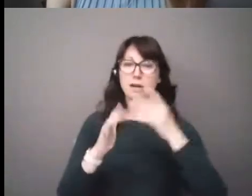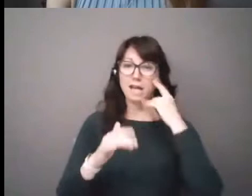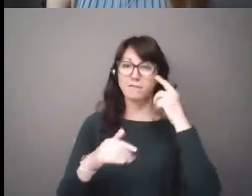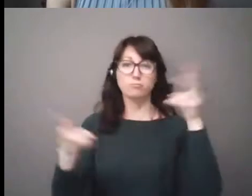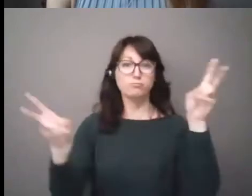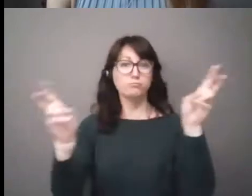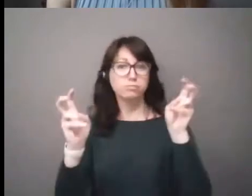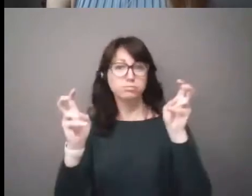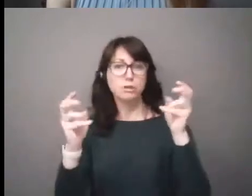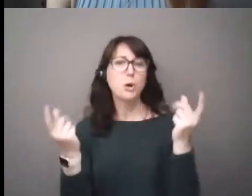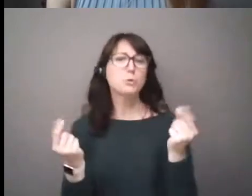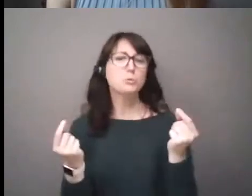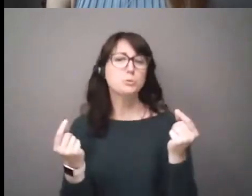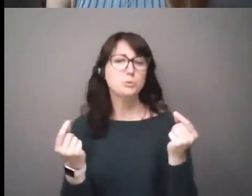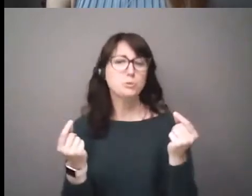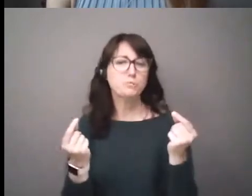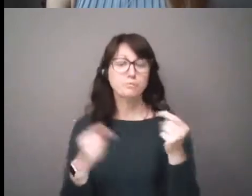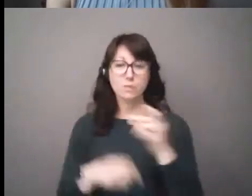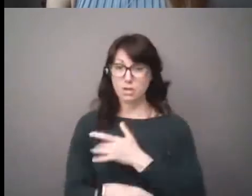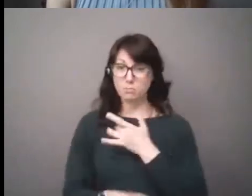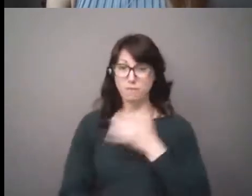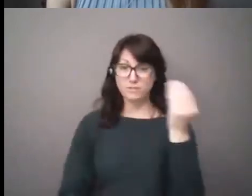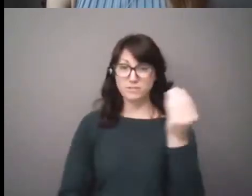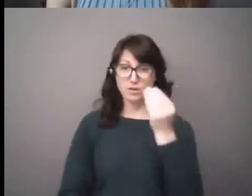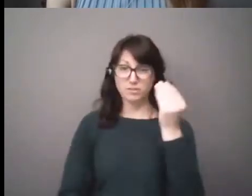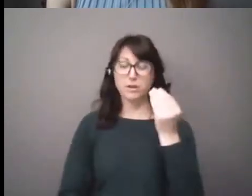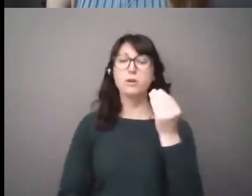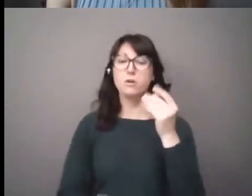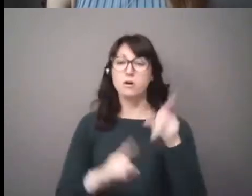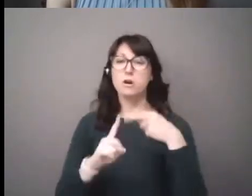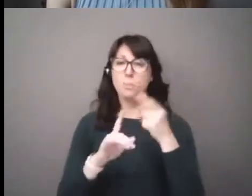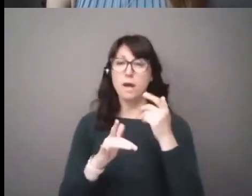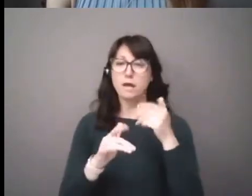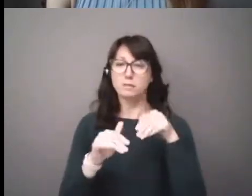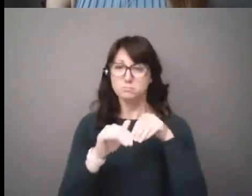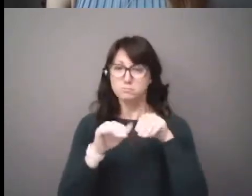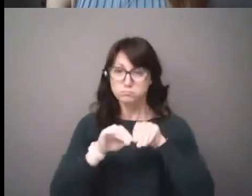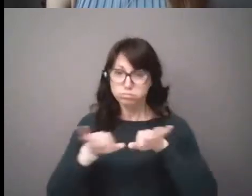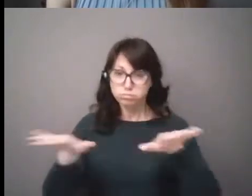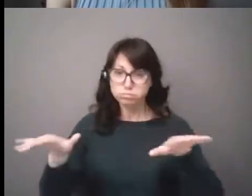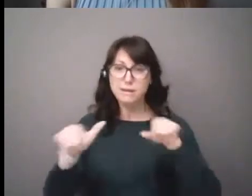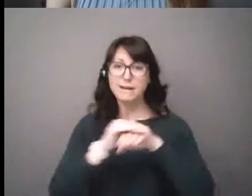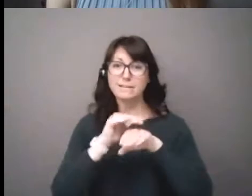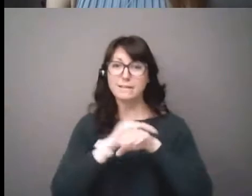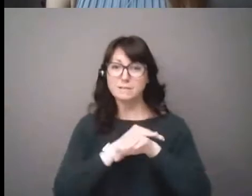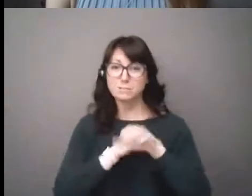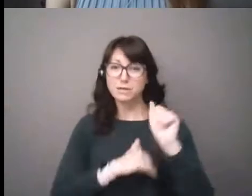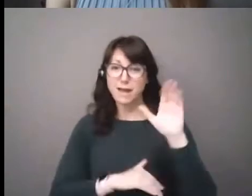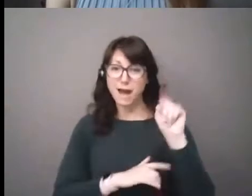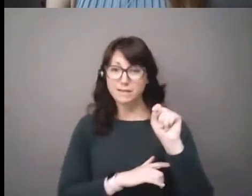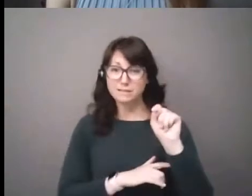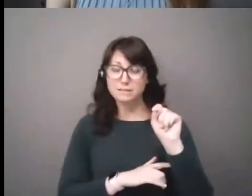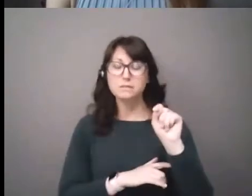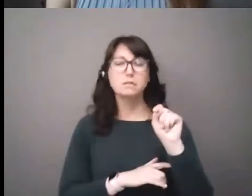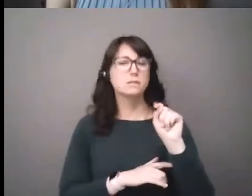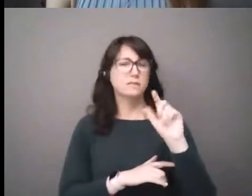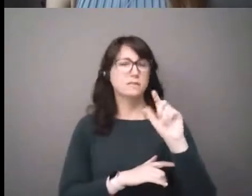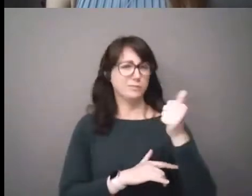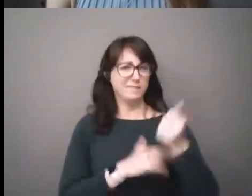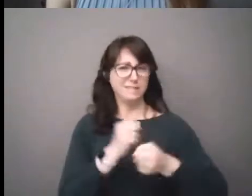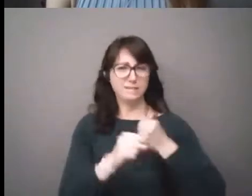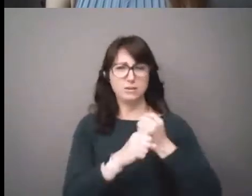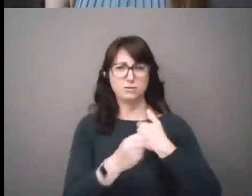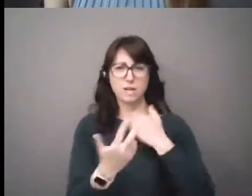You know, in Ontario, as they rolled out the Accessibility Act, they sort of had, over 10 years, they had sort of three